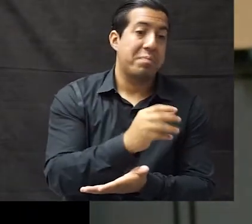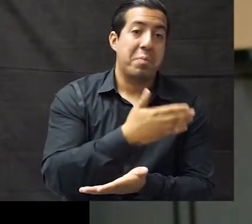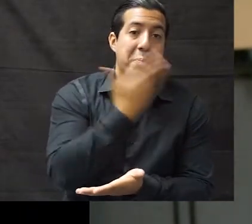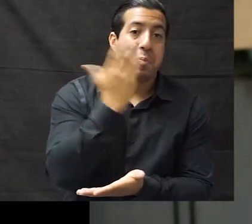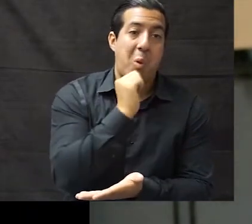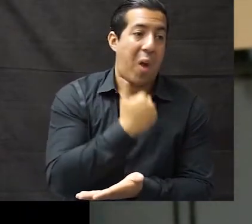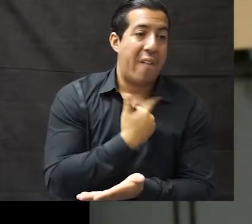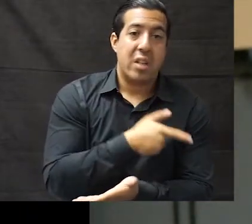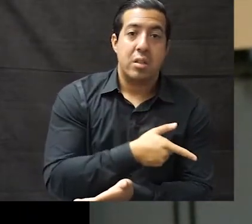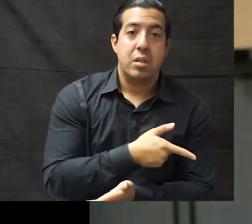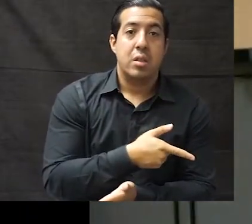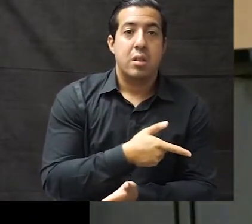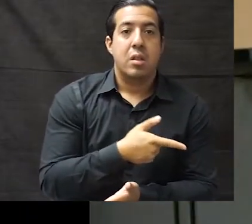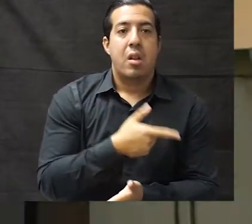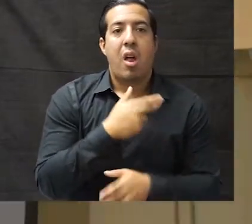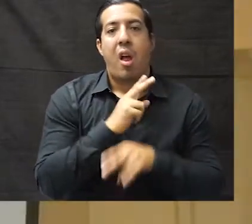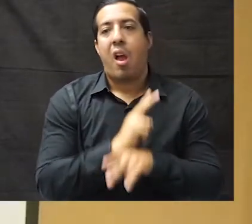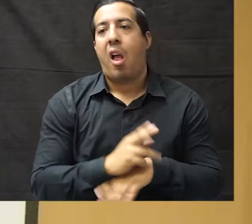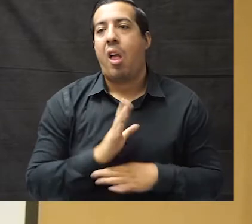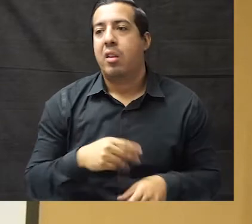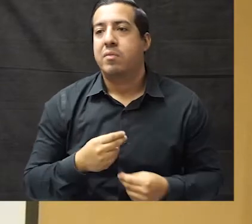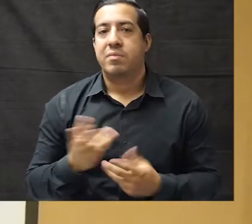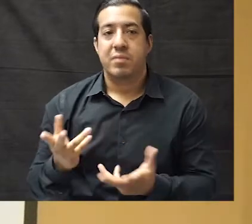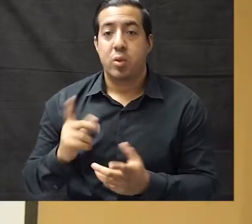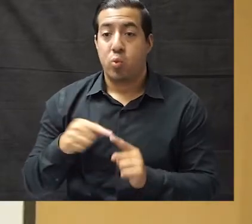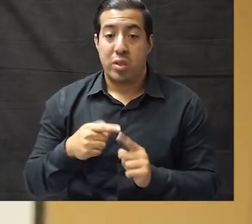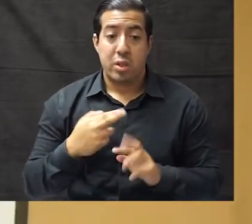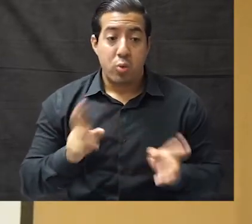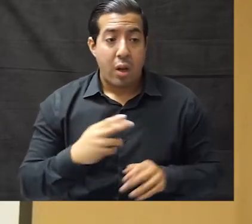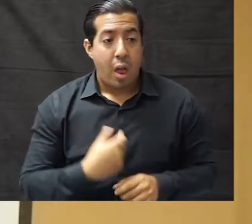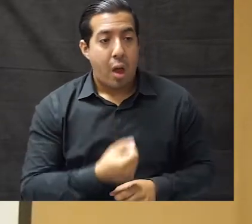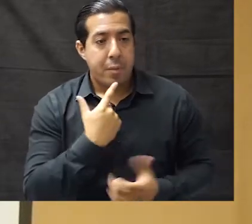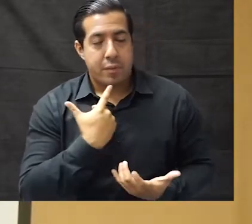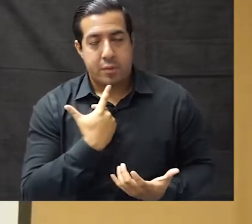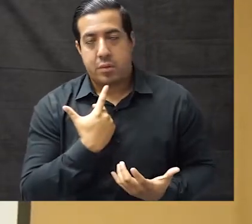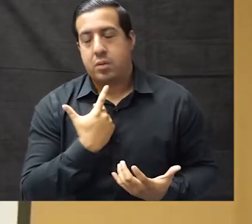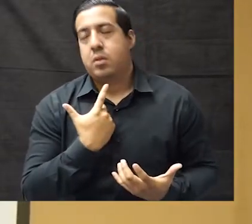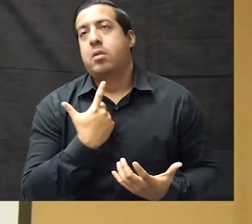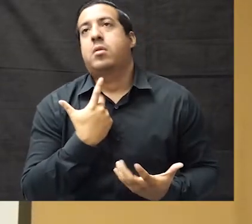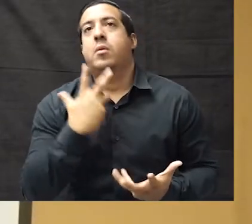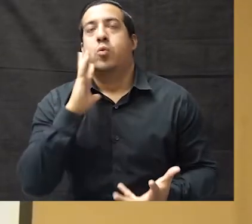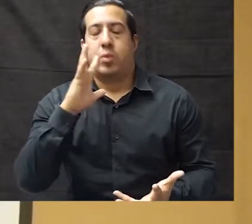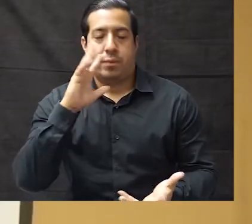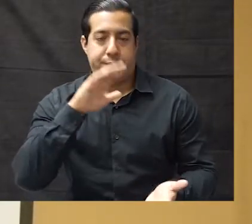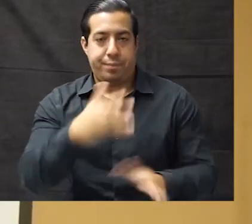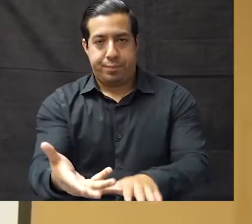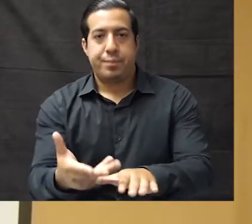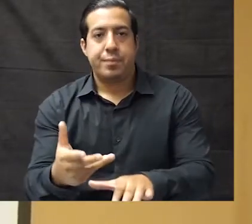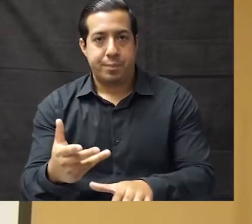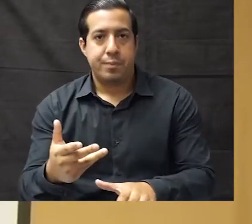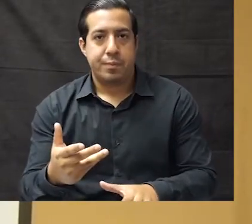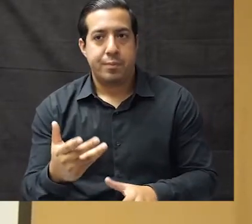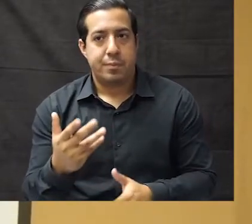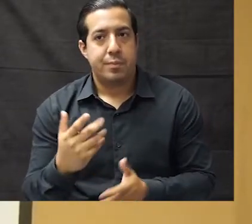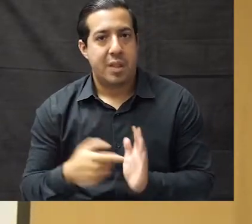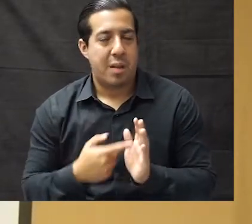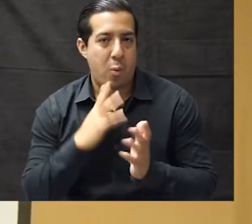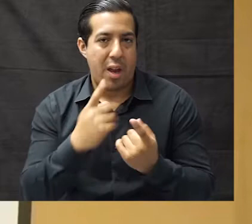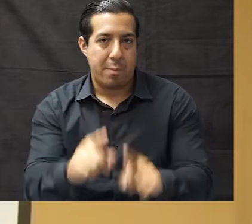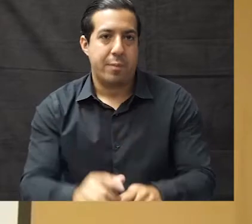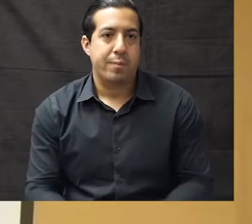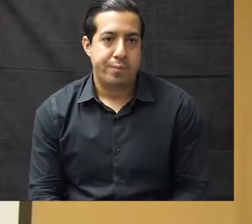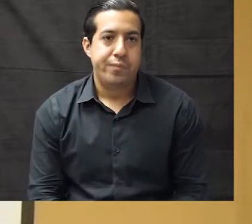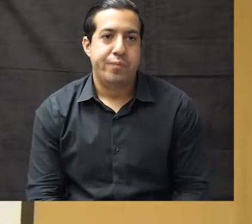fentanyl is its own structure. It doesn't look anything like morphine. All of these drugs